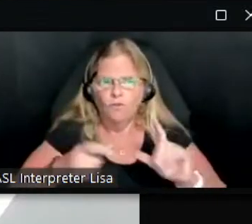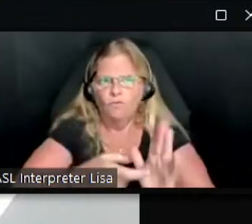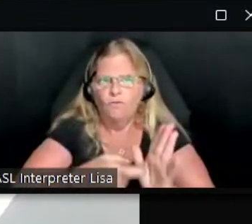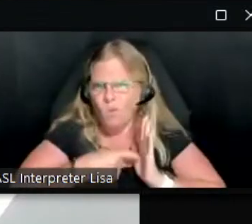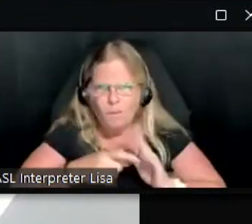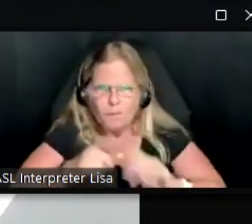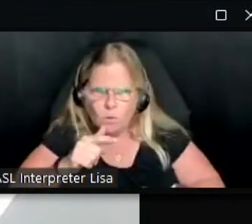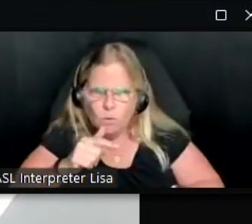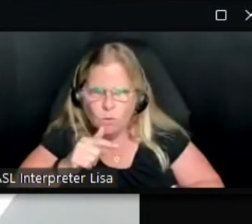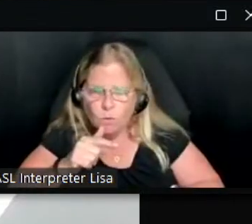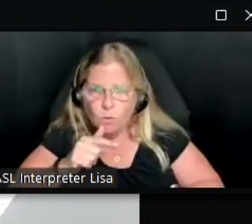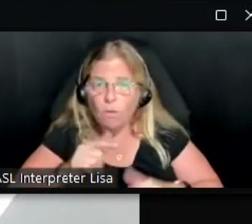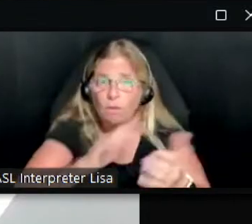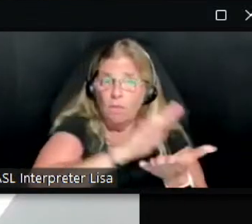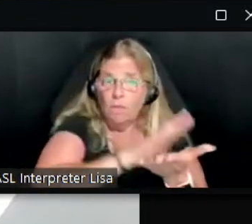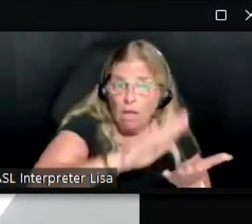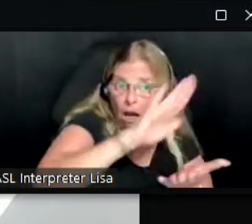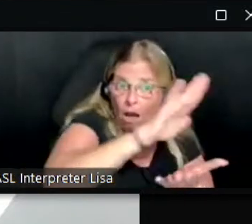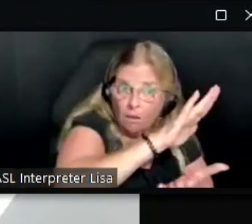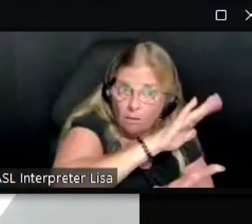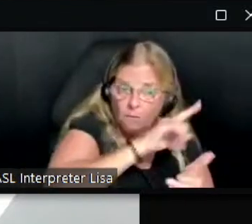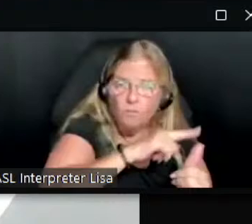that higher ed? Is that